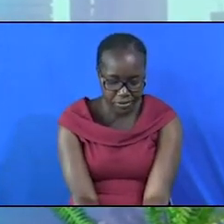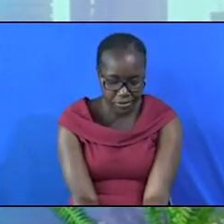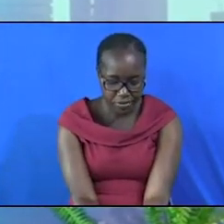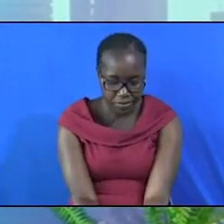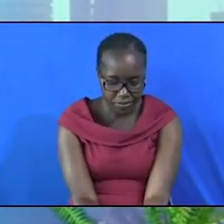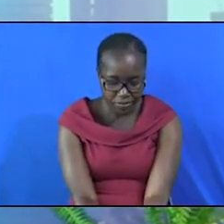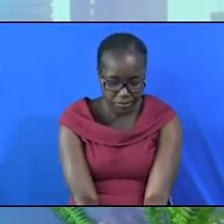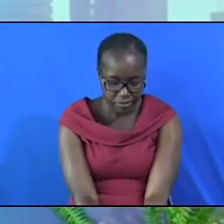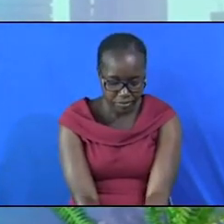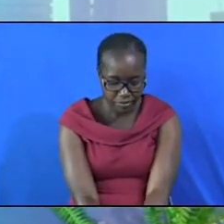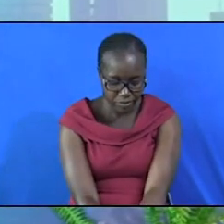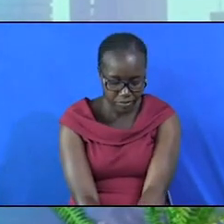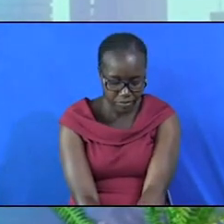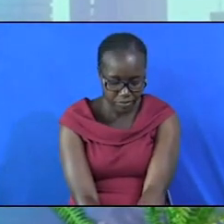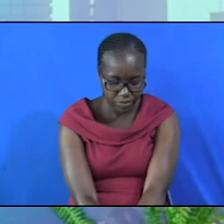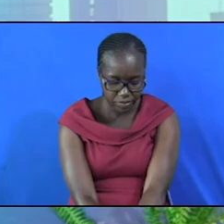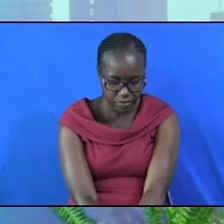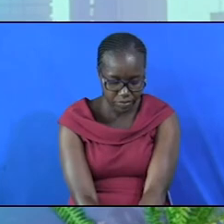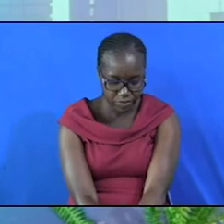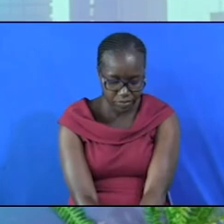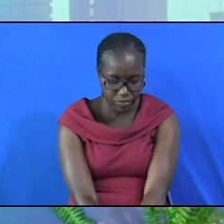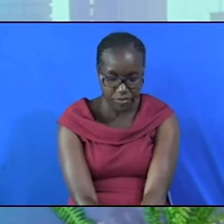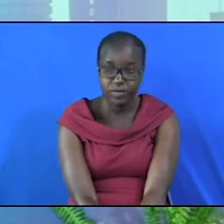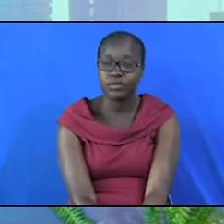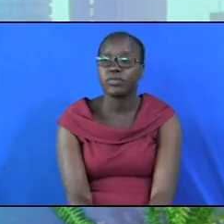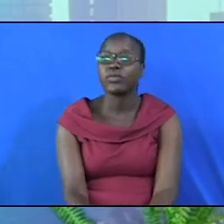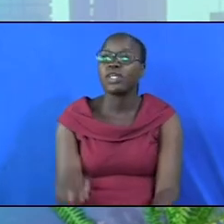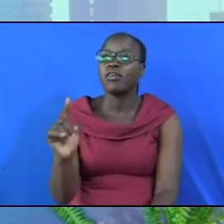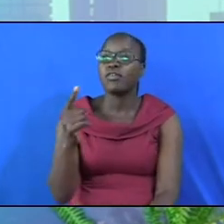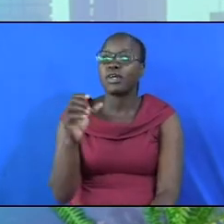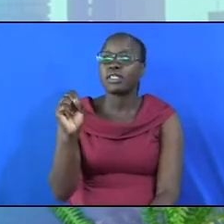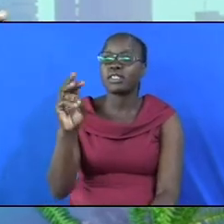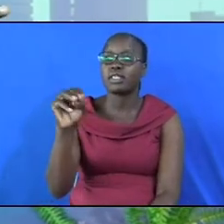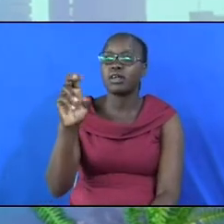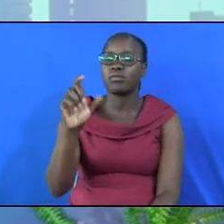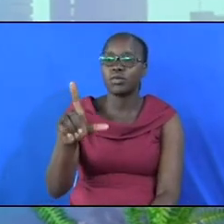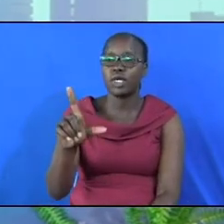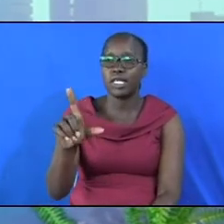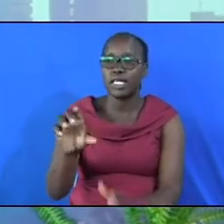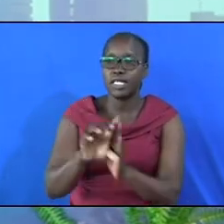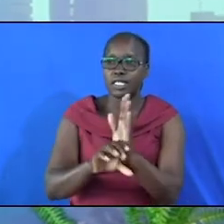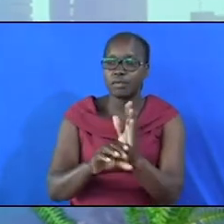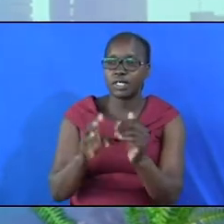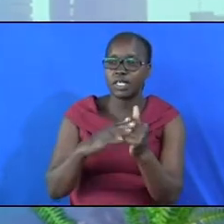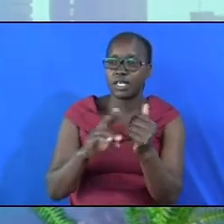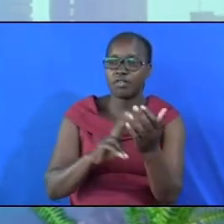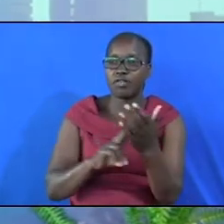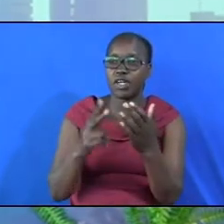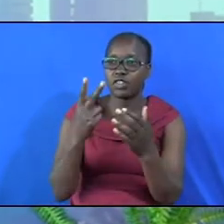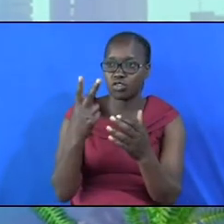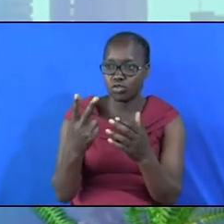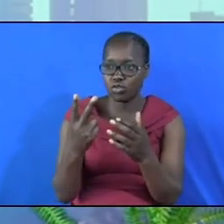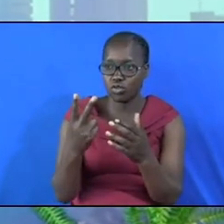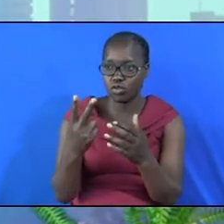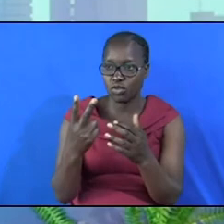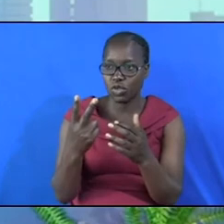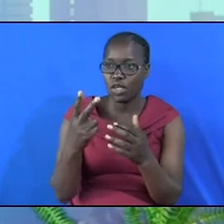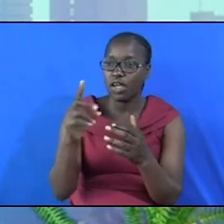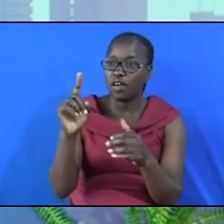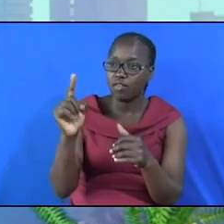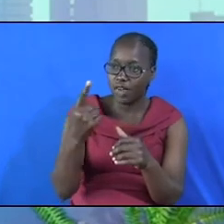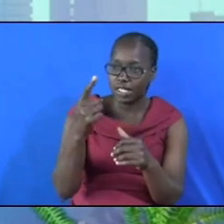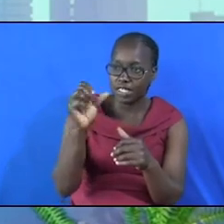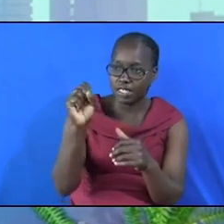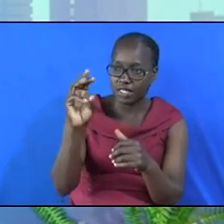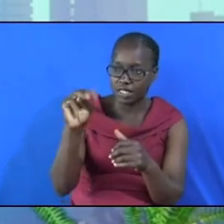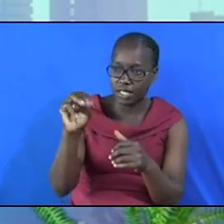of these verses here so that you can understand it. 1 Samuel chapter 9 verses 2. The Bible says, "And he had a choice and